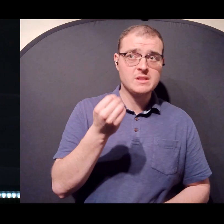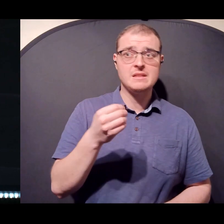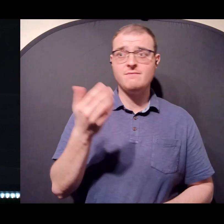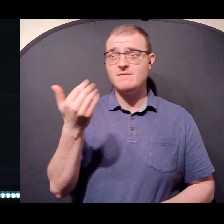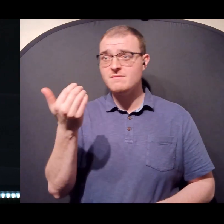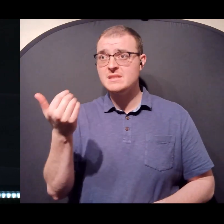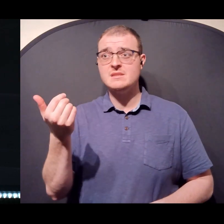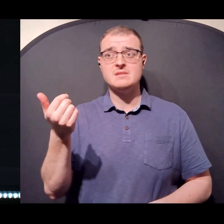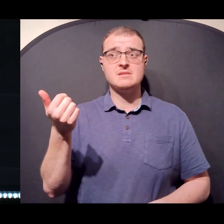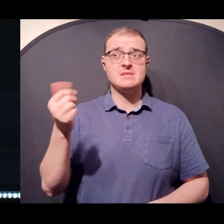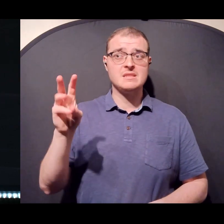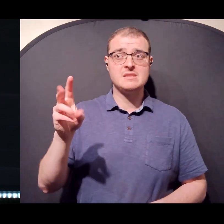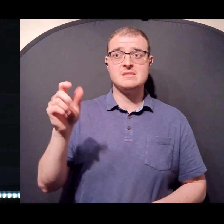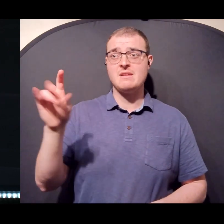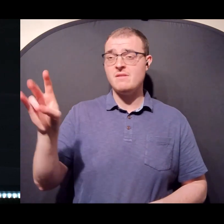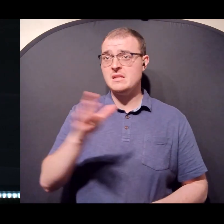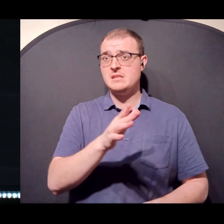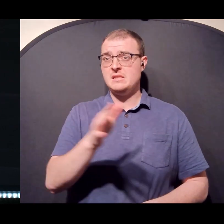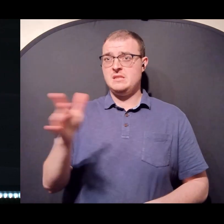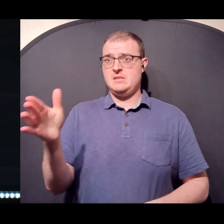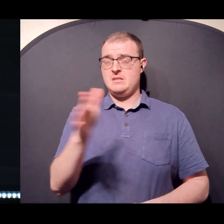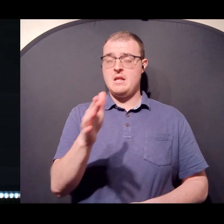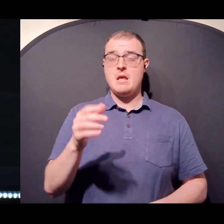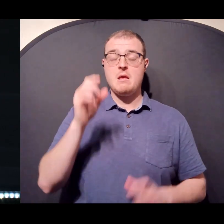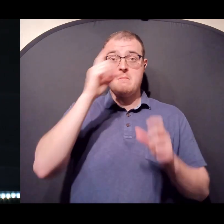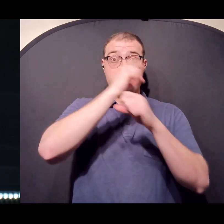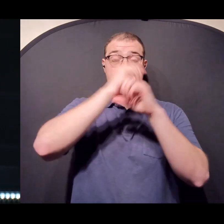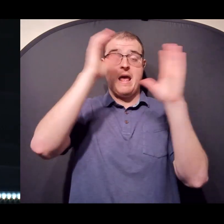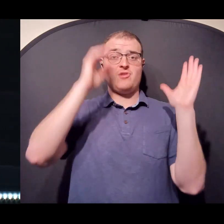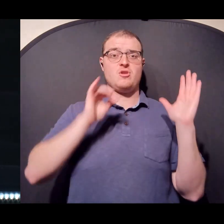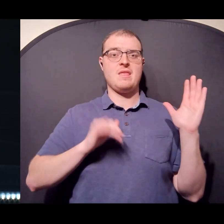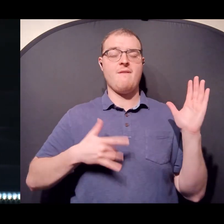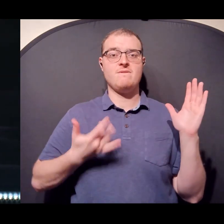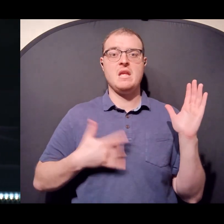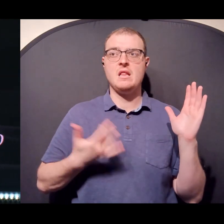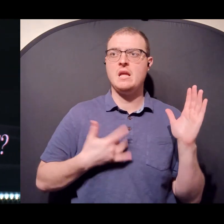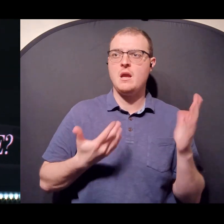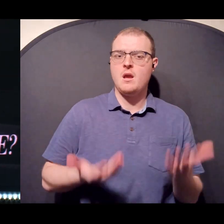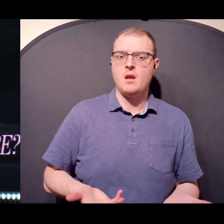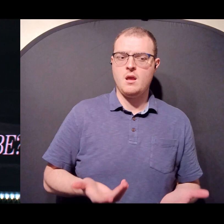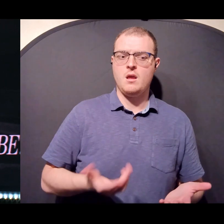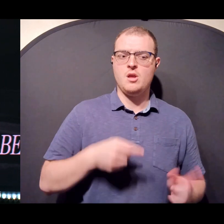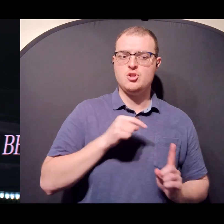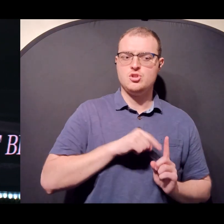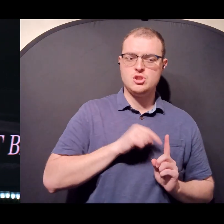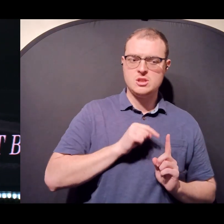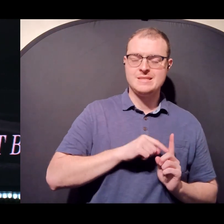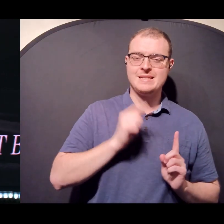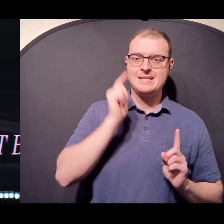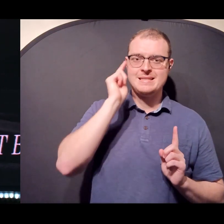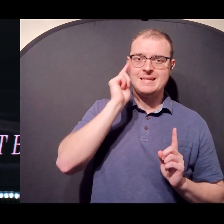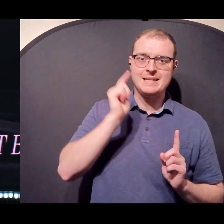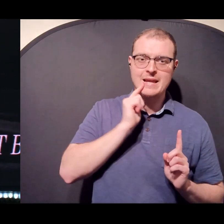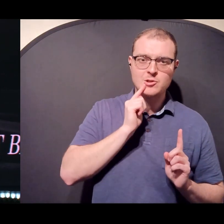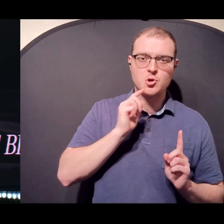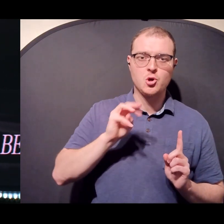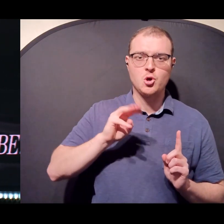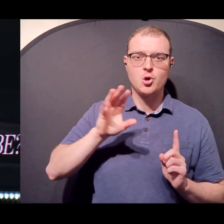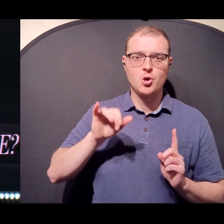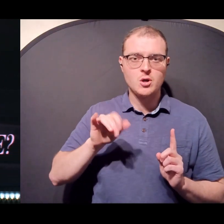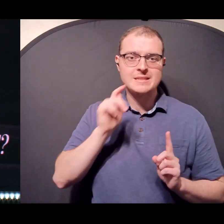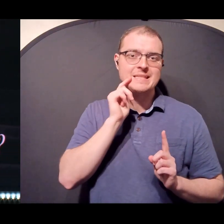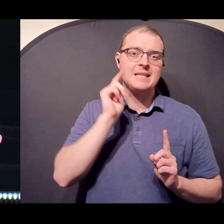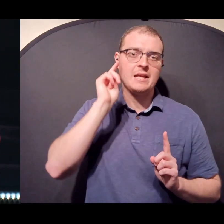that feeling. And you're going, how can this be? I'm just a teenager. I'm just a virgin. How